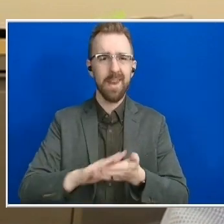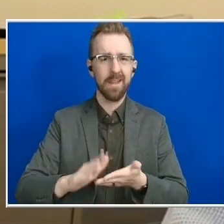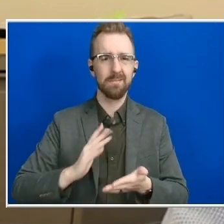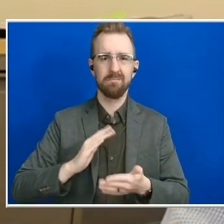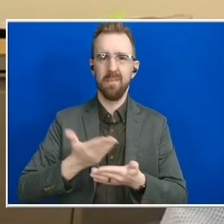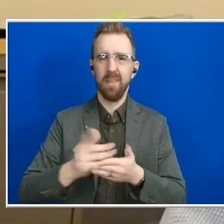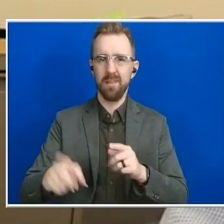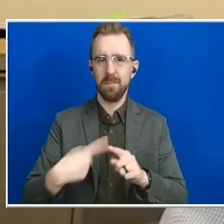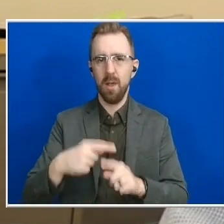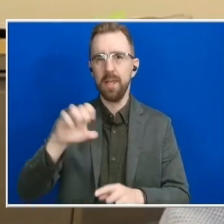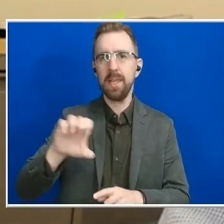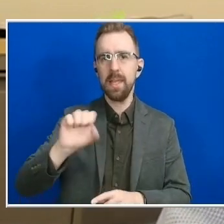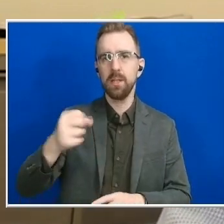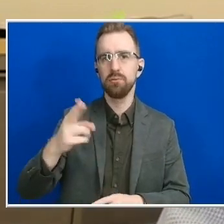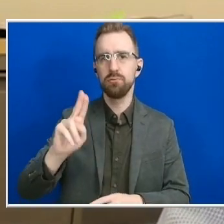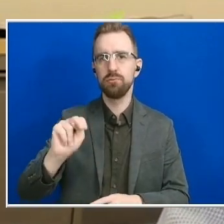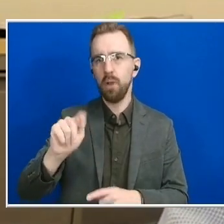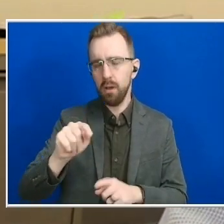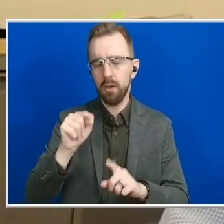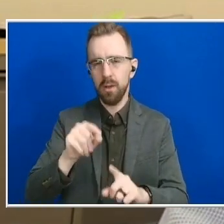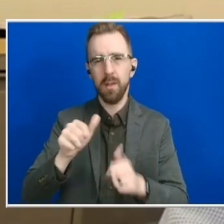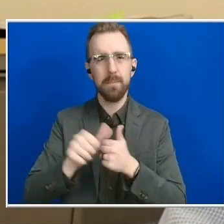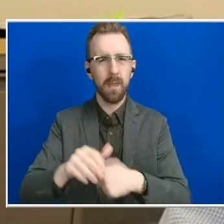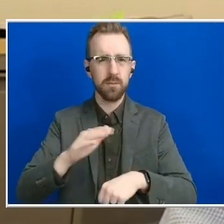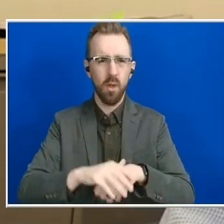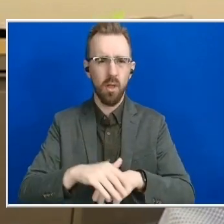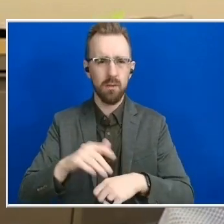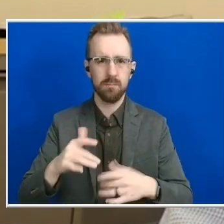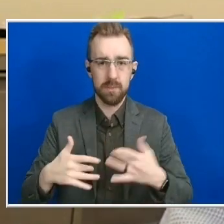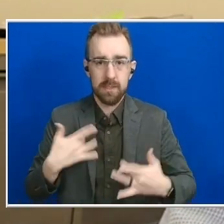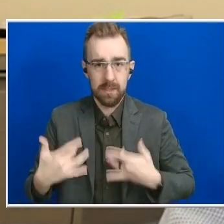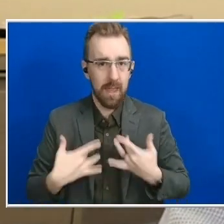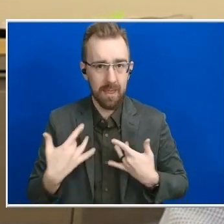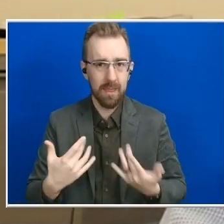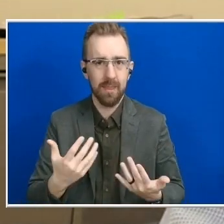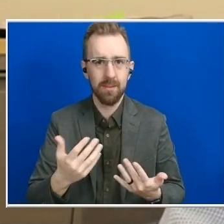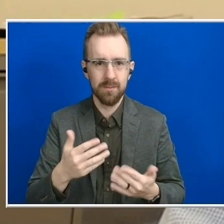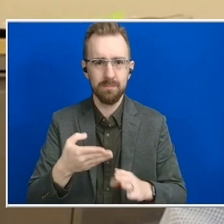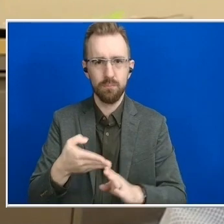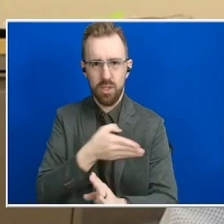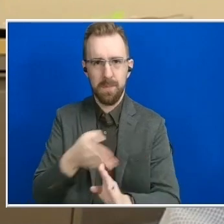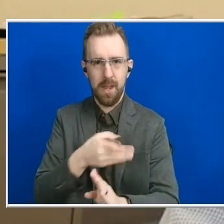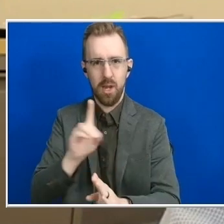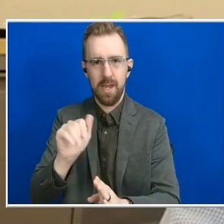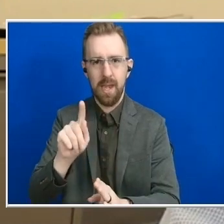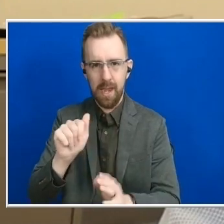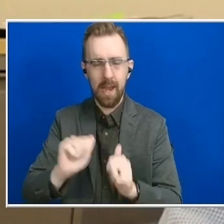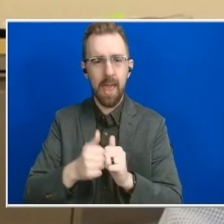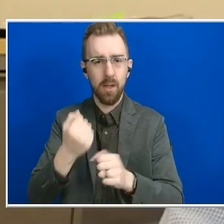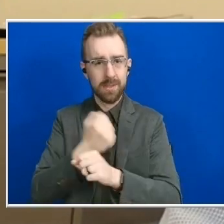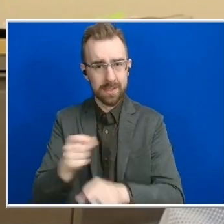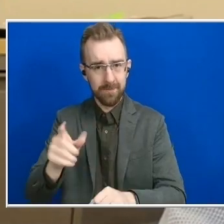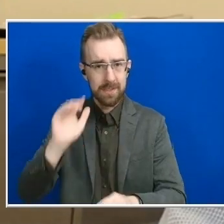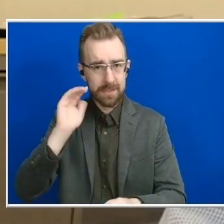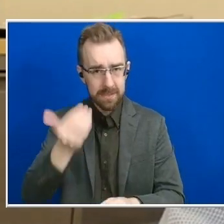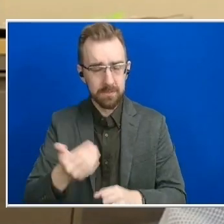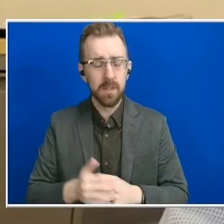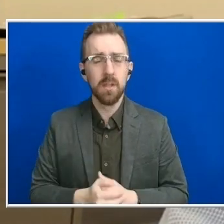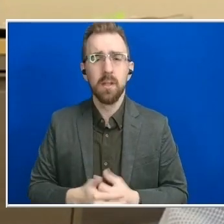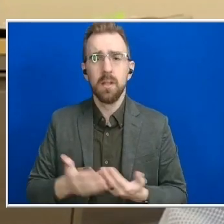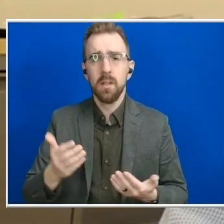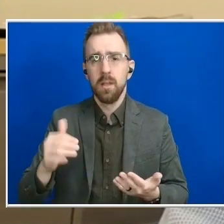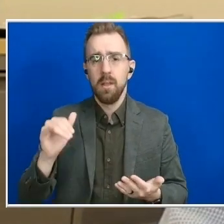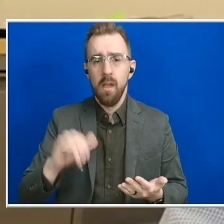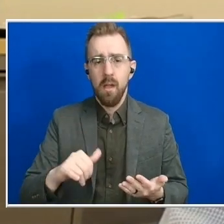and again, I think based on the very exciting preliminary data and how safe the device has been, is that